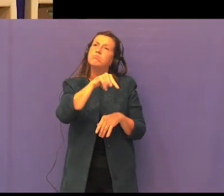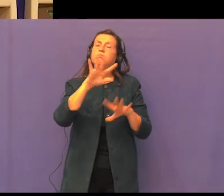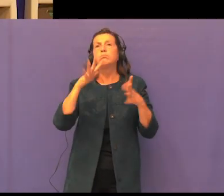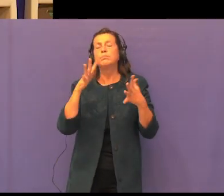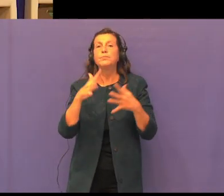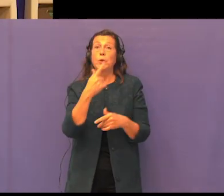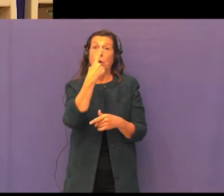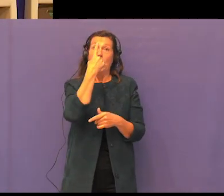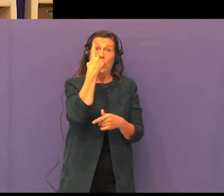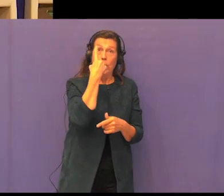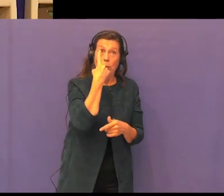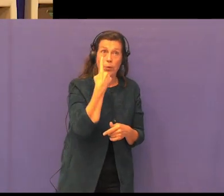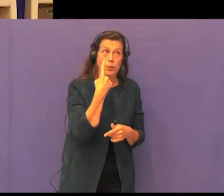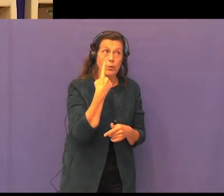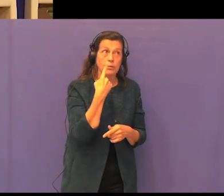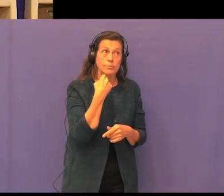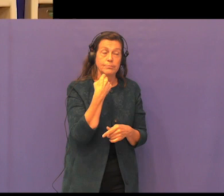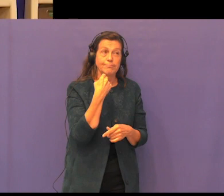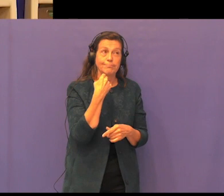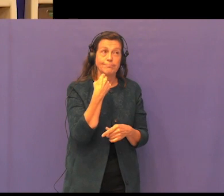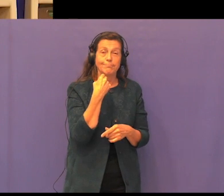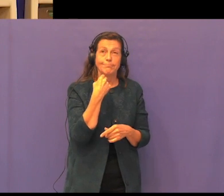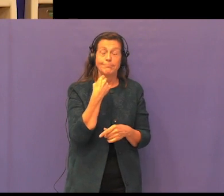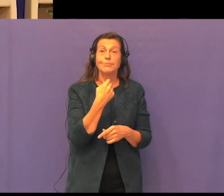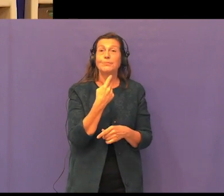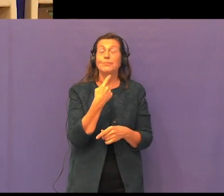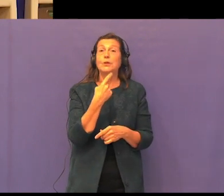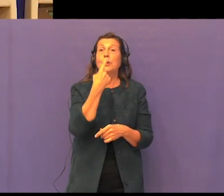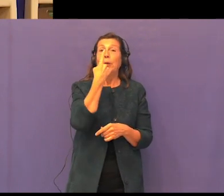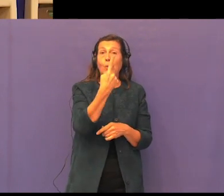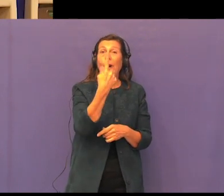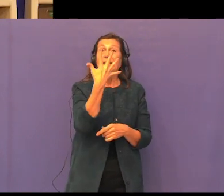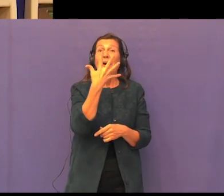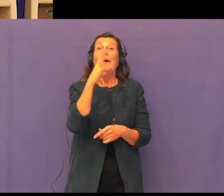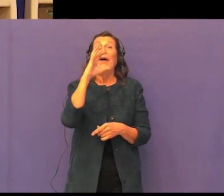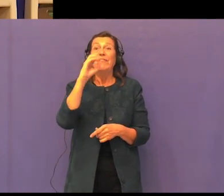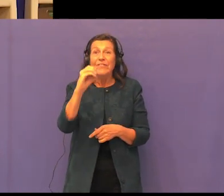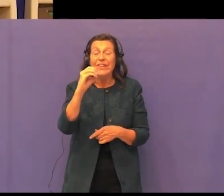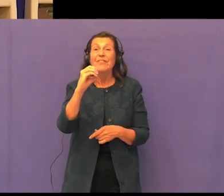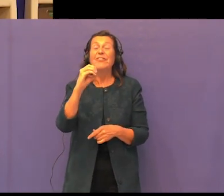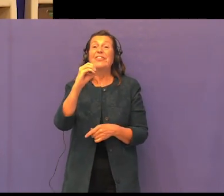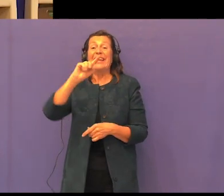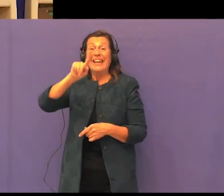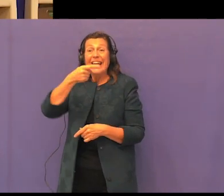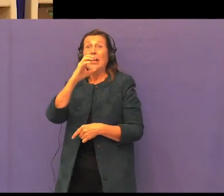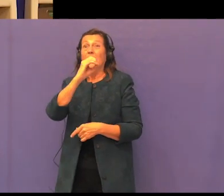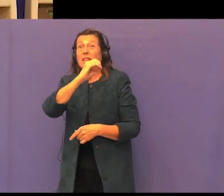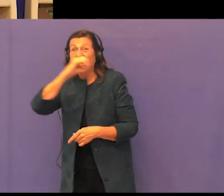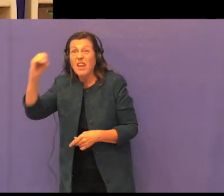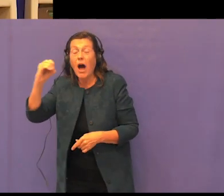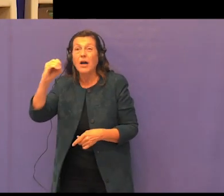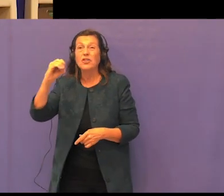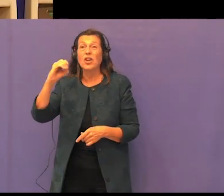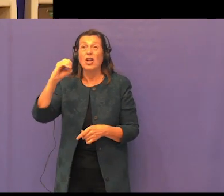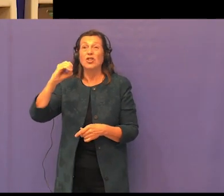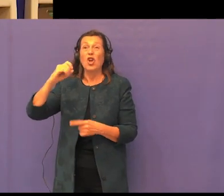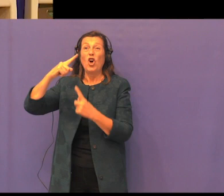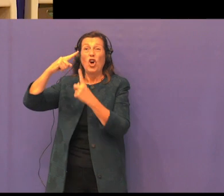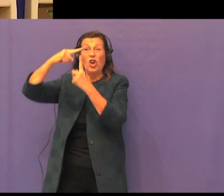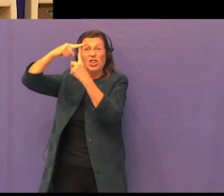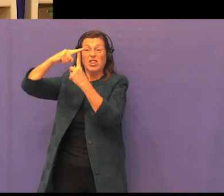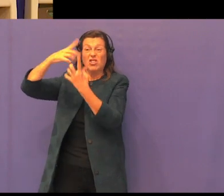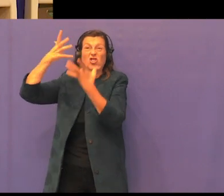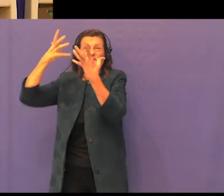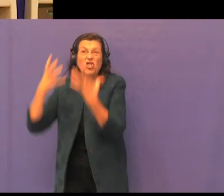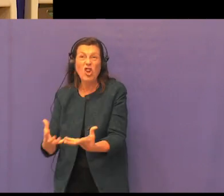150,000 tons of carbon. Now, humans at present emit something